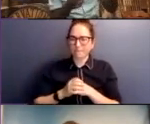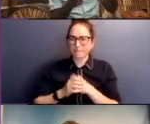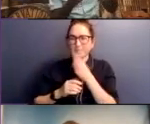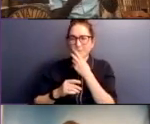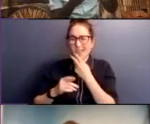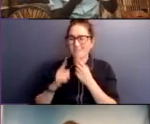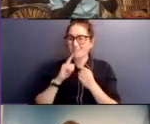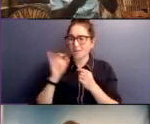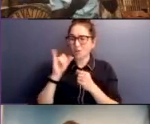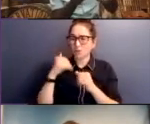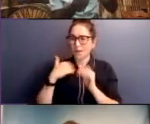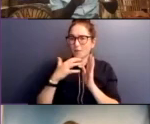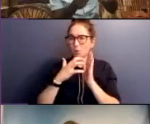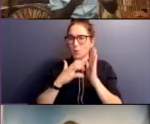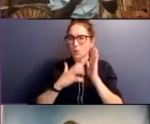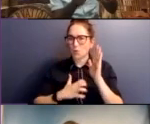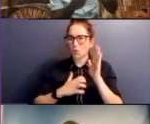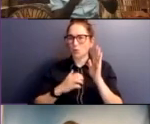There's also ridges on the side.